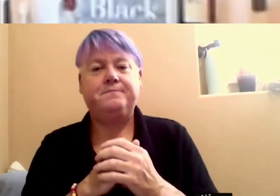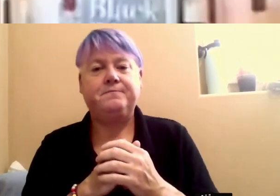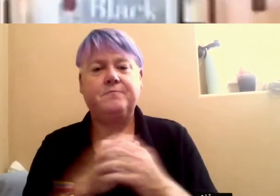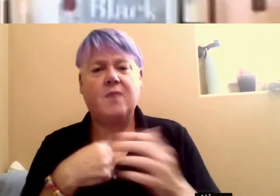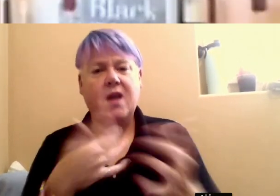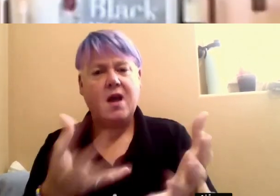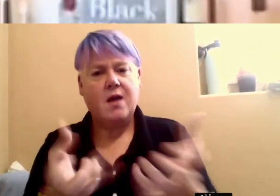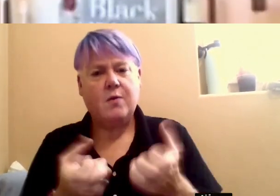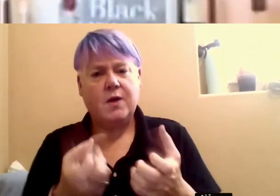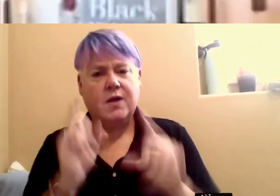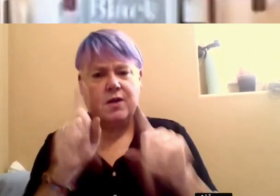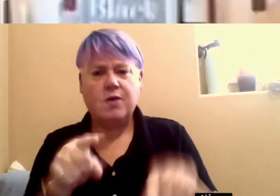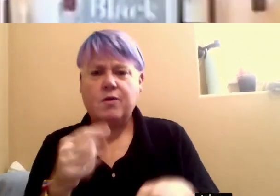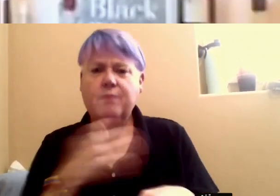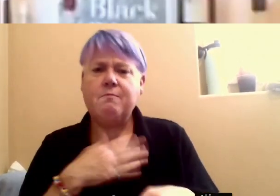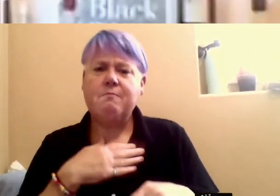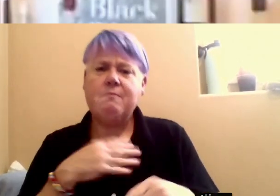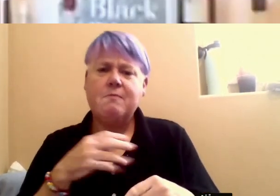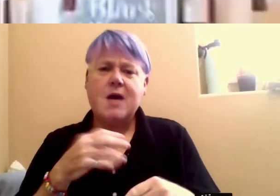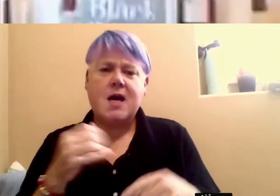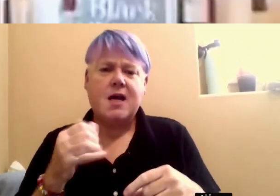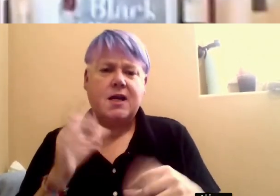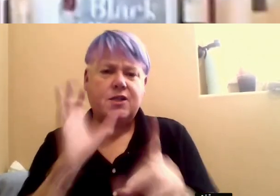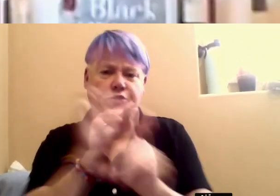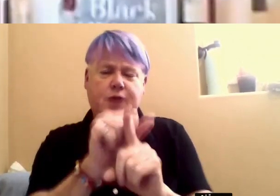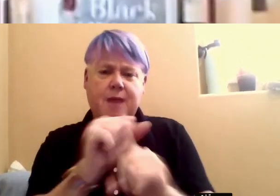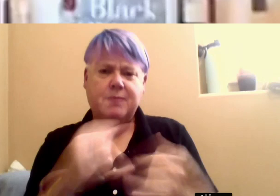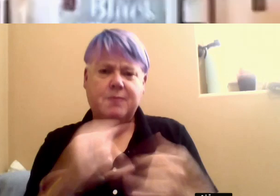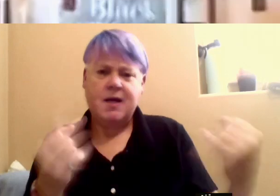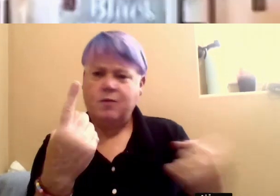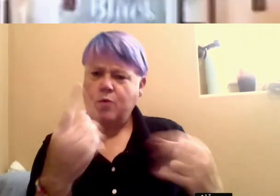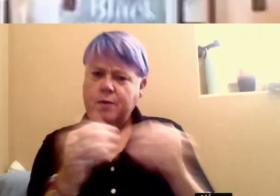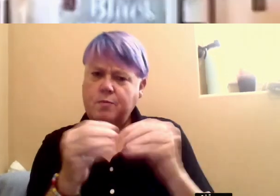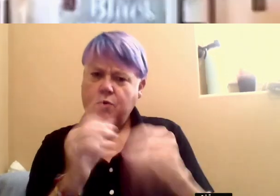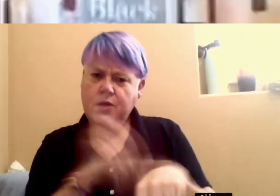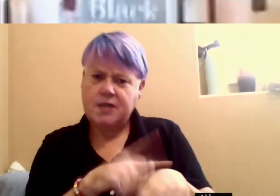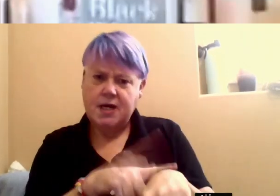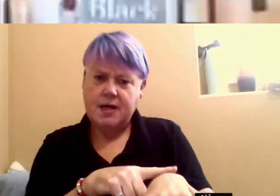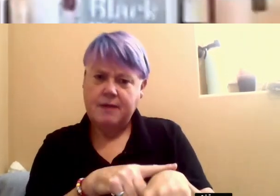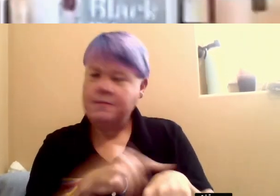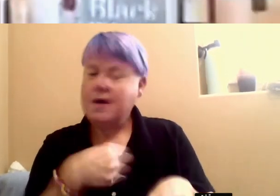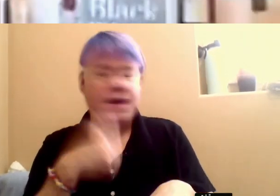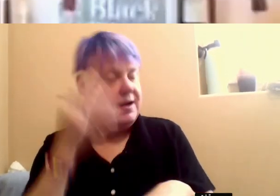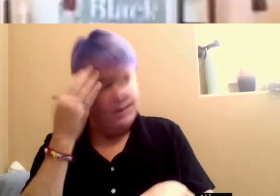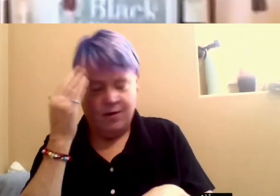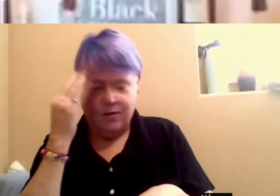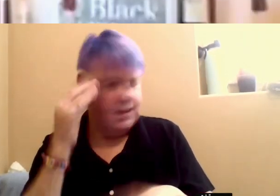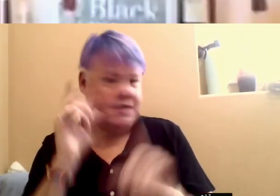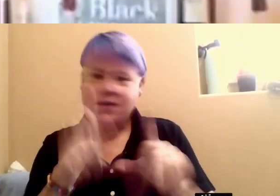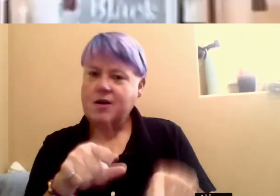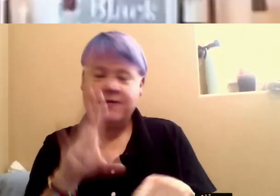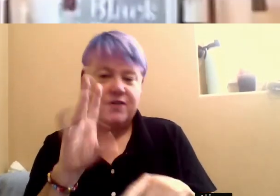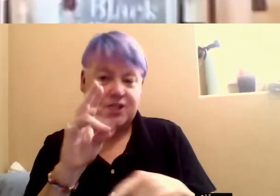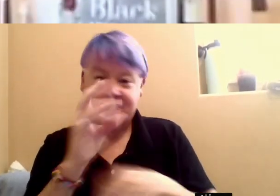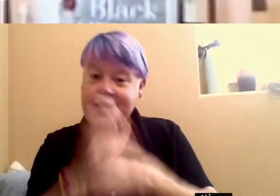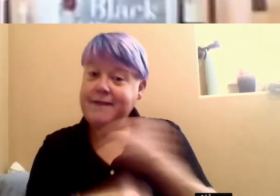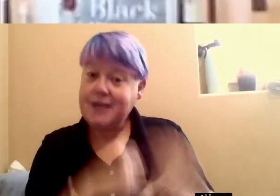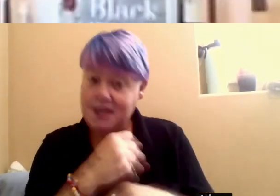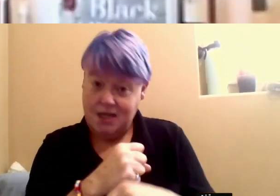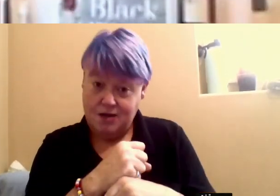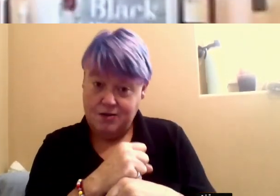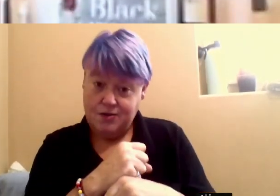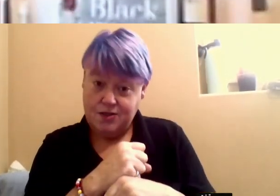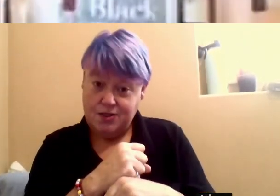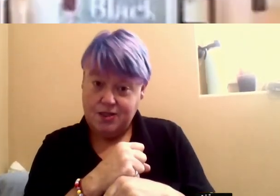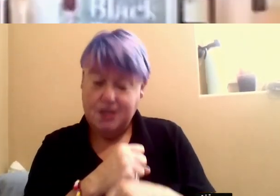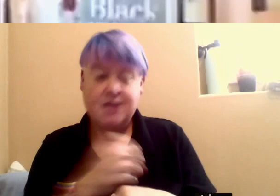my trap line one last time, he says. I know he hasn't been to his trap line for almost 7 decades. We've been on a journey as